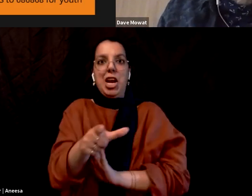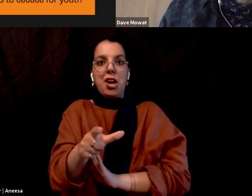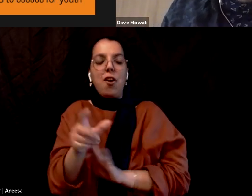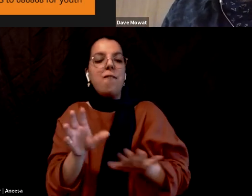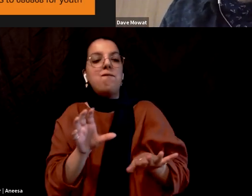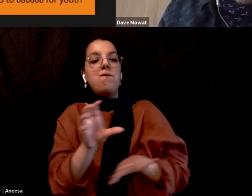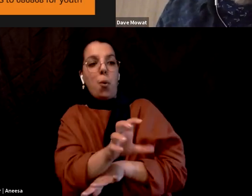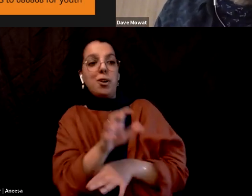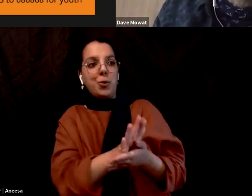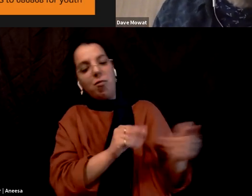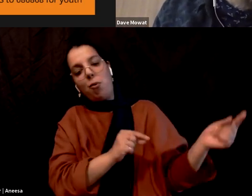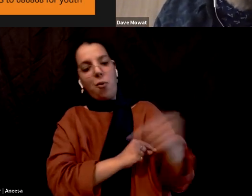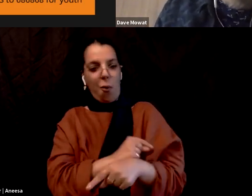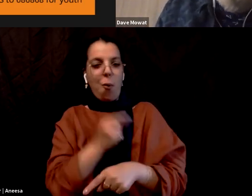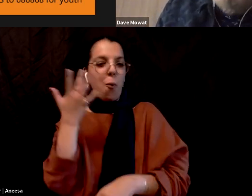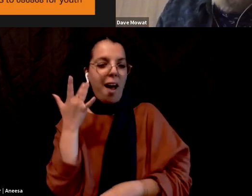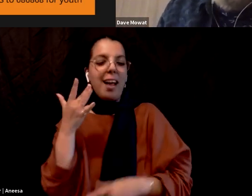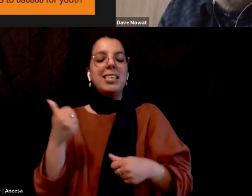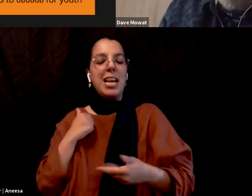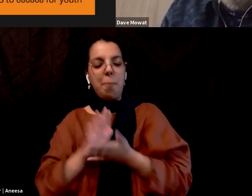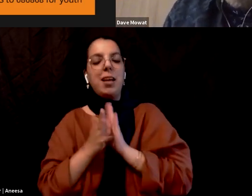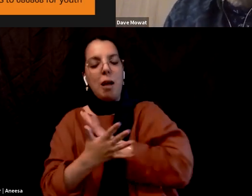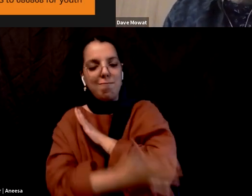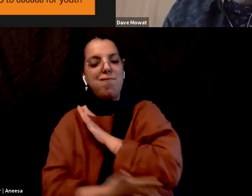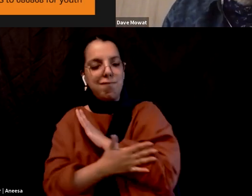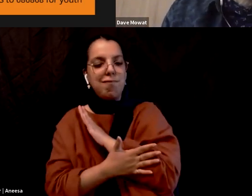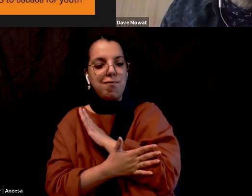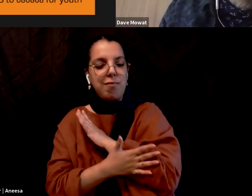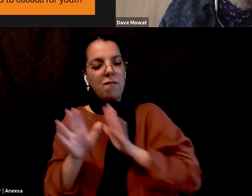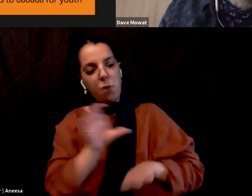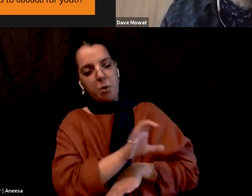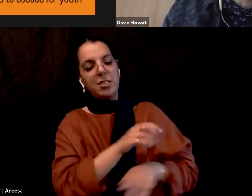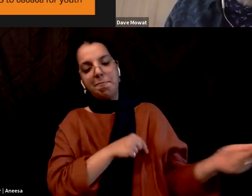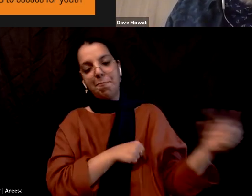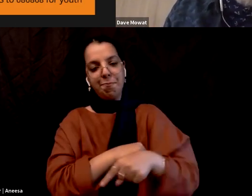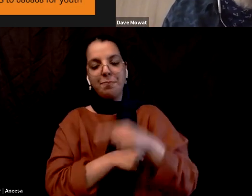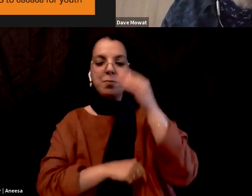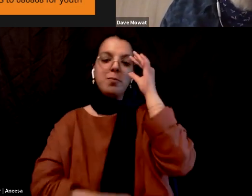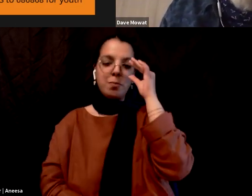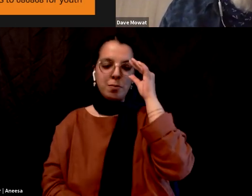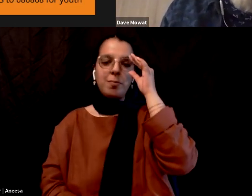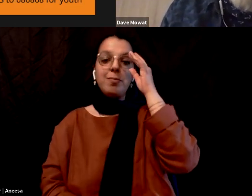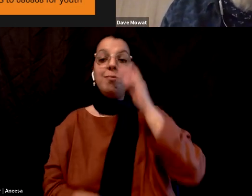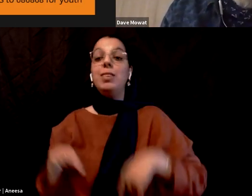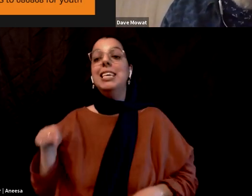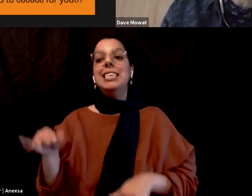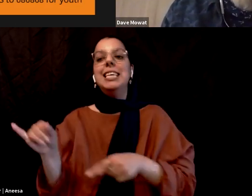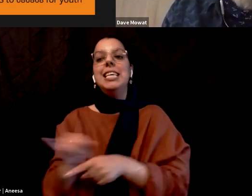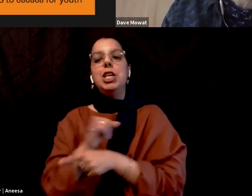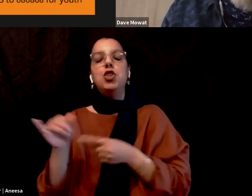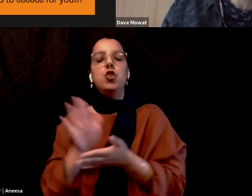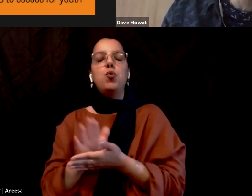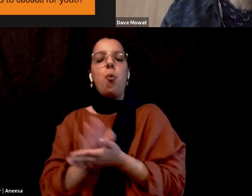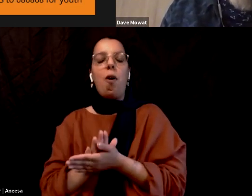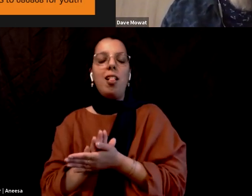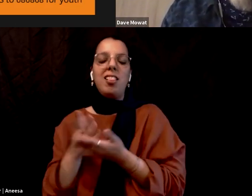attendance on First Nations people. So the Alderville School, industrial school, actually failed as a school plan.